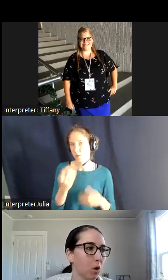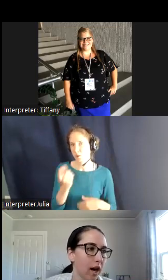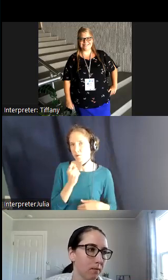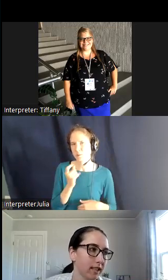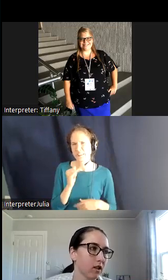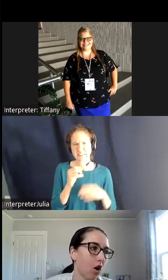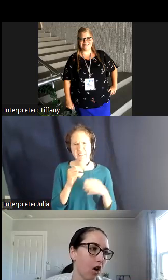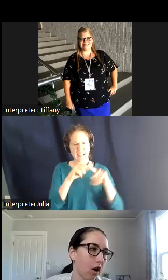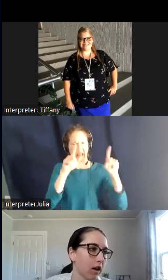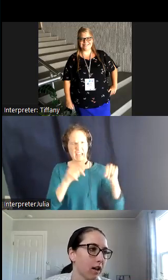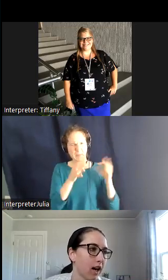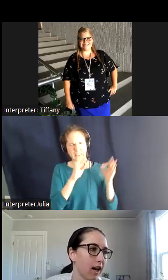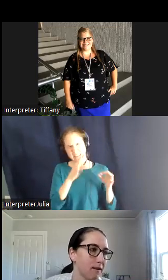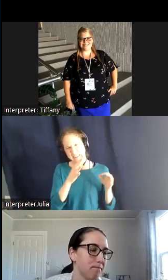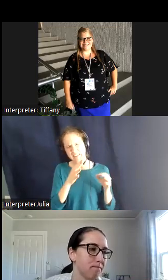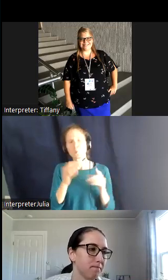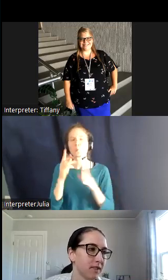Some of those requirements are